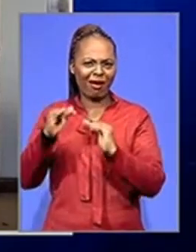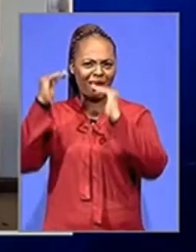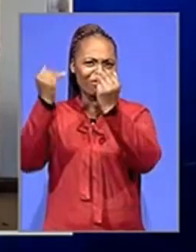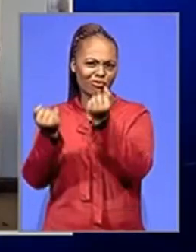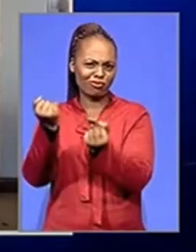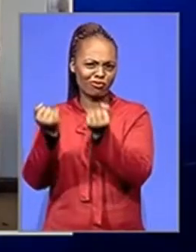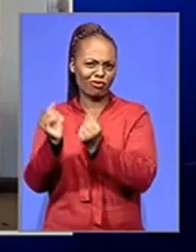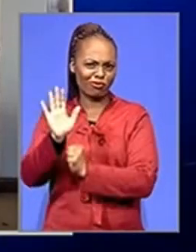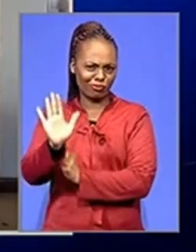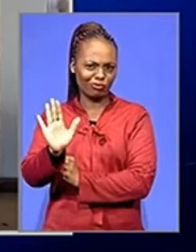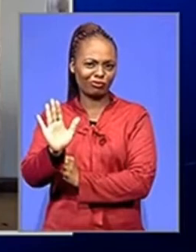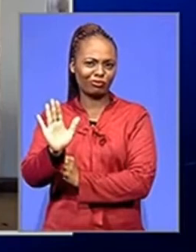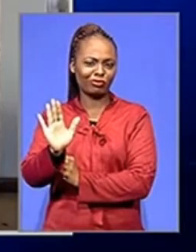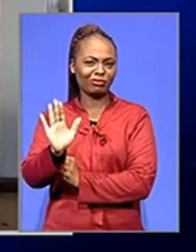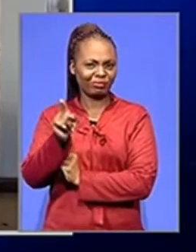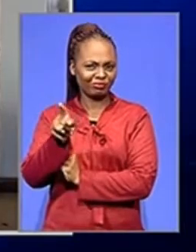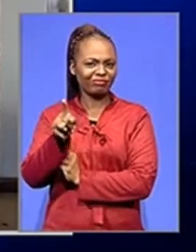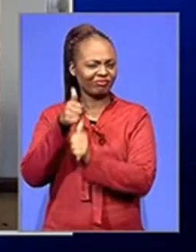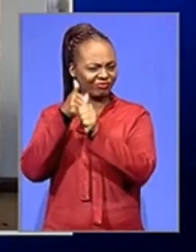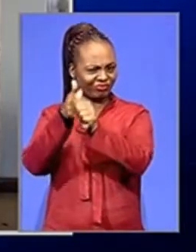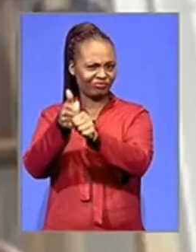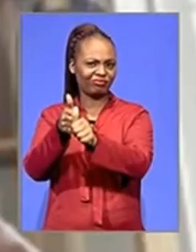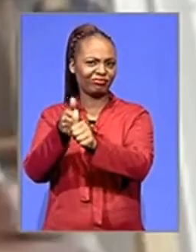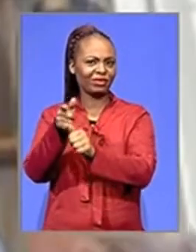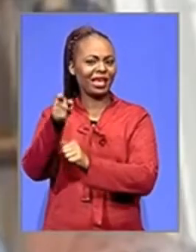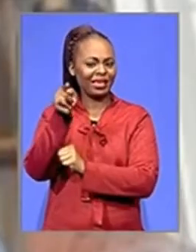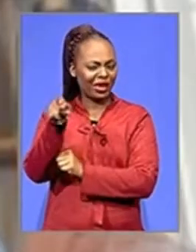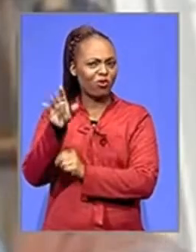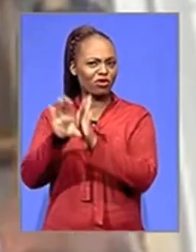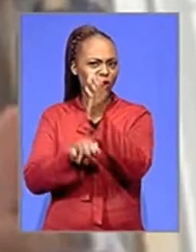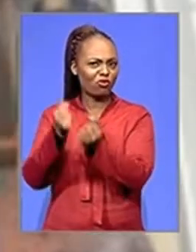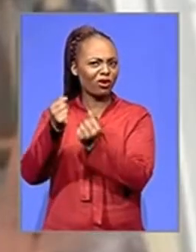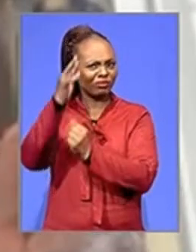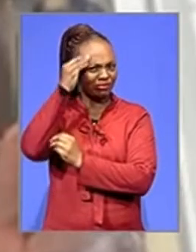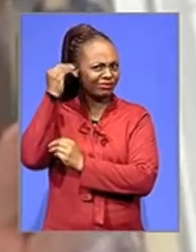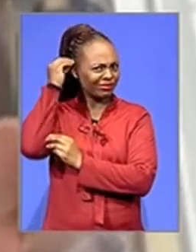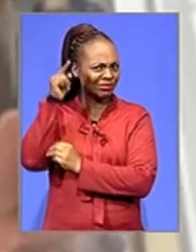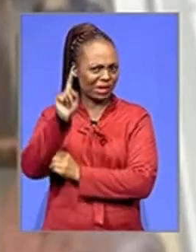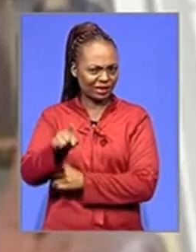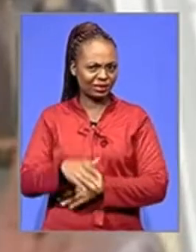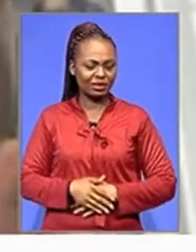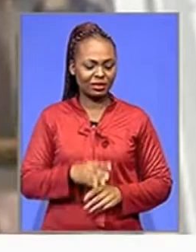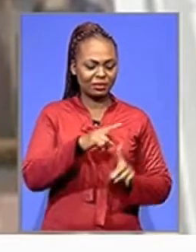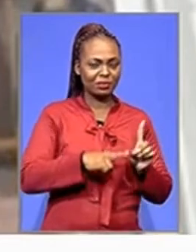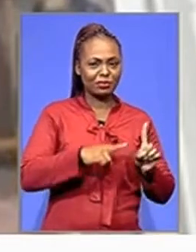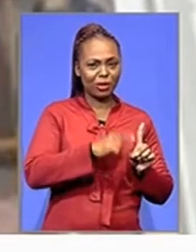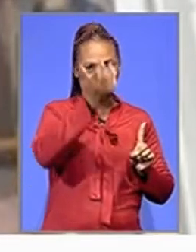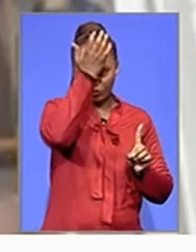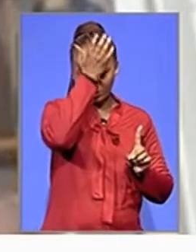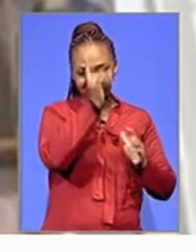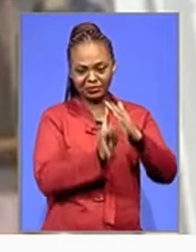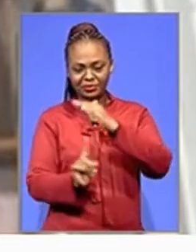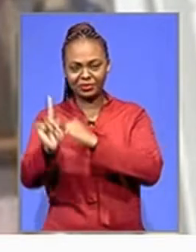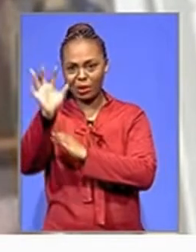brought to rescind it, and that must be brought directly to the Constitutional Court. Because Mr. Zuma did not hand himself over to a